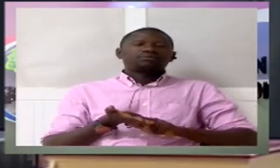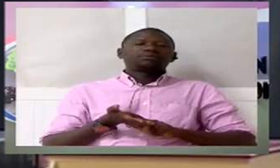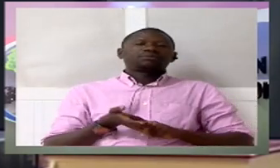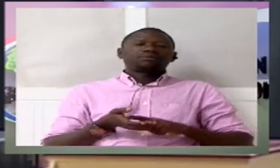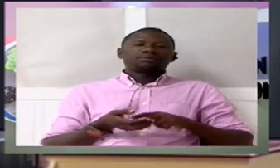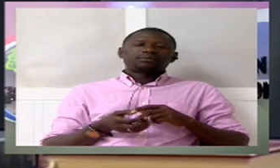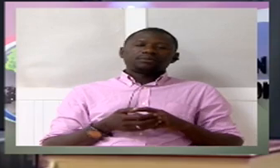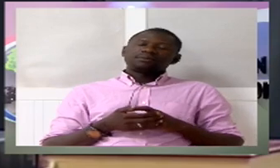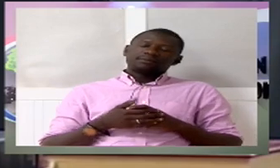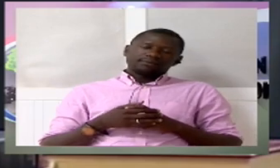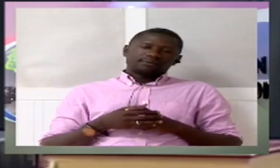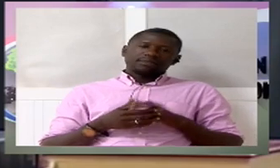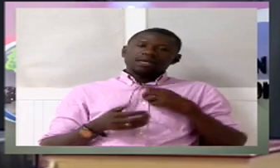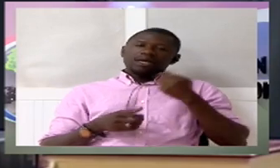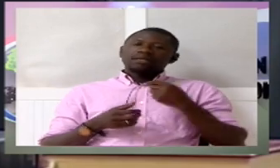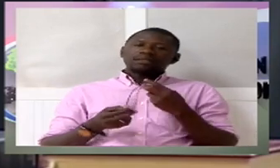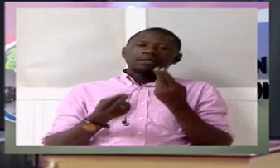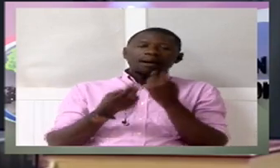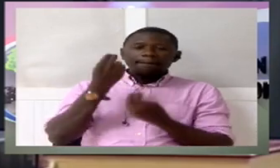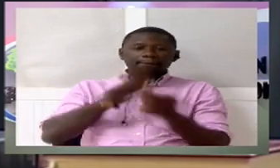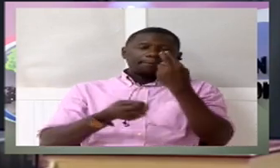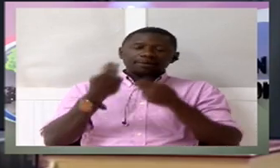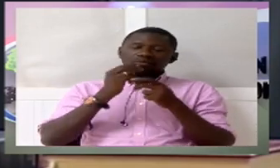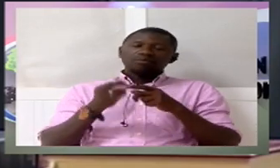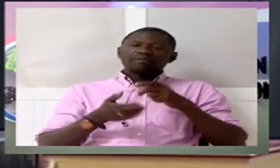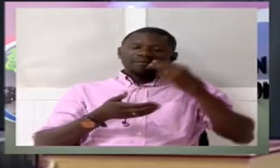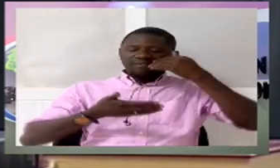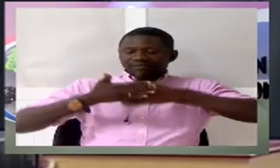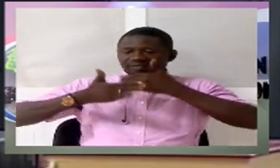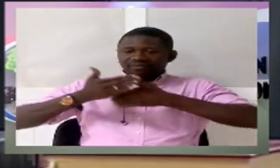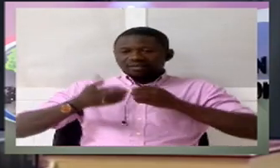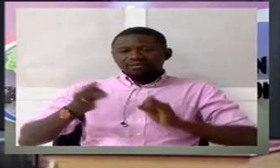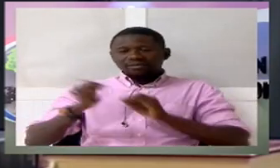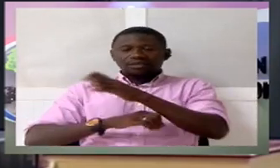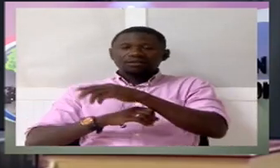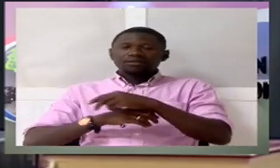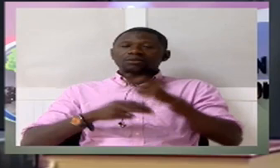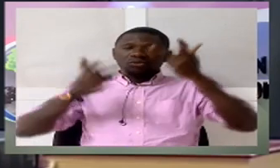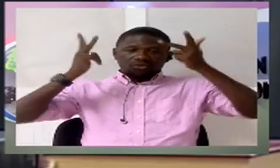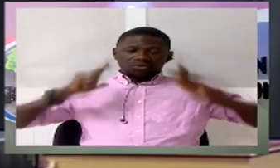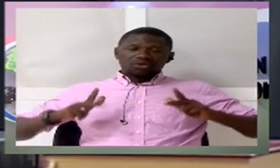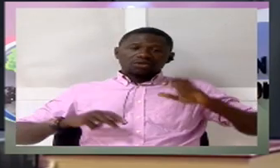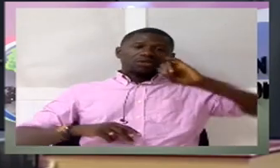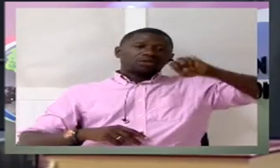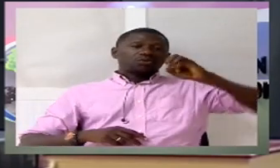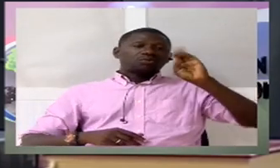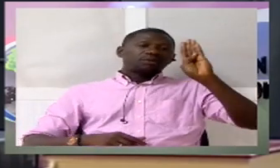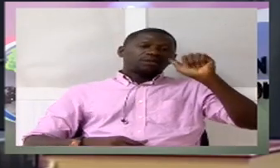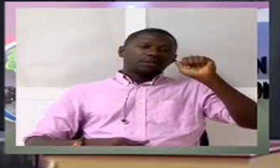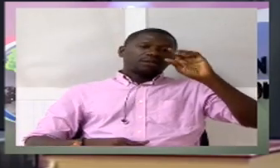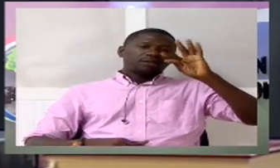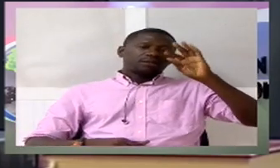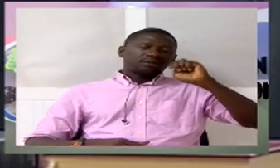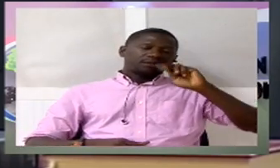An appeal was filed by Lawyer Jobate. And we not an appeal okay, Lawyer Jobate not an appeal on the kiti mungoro. While the paperwork was